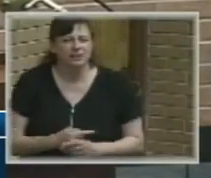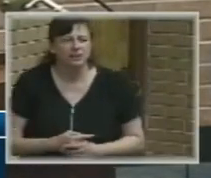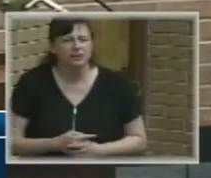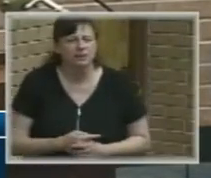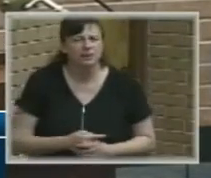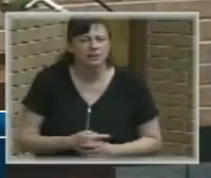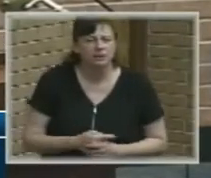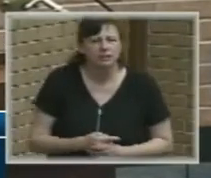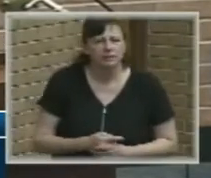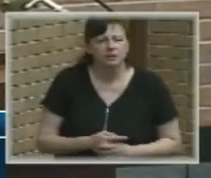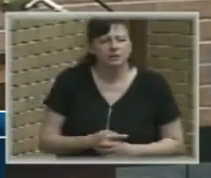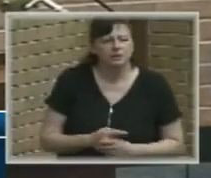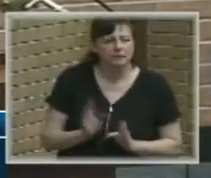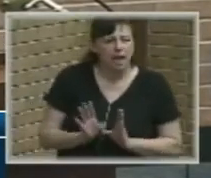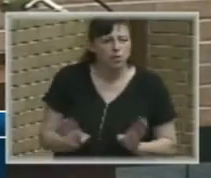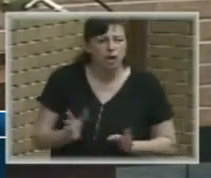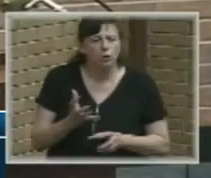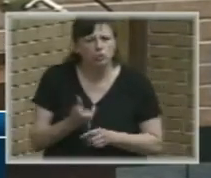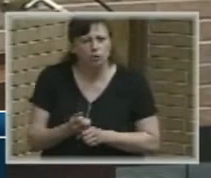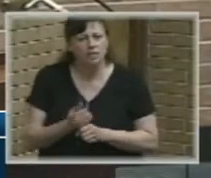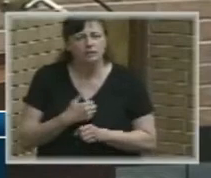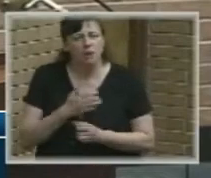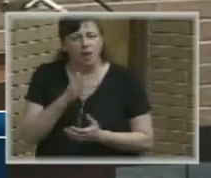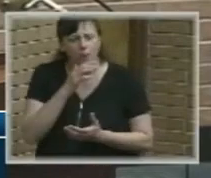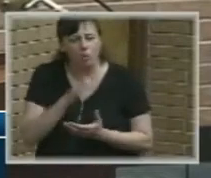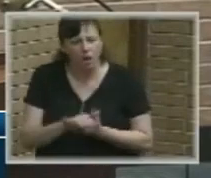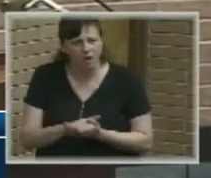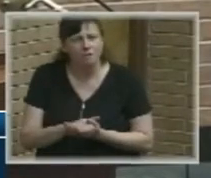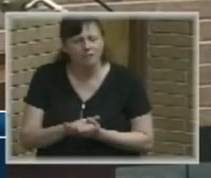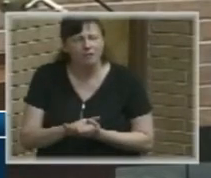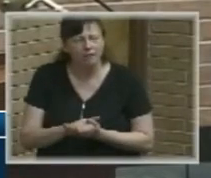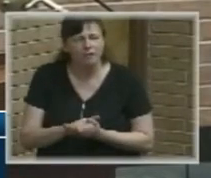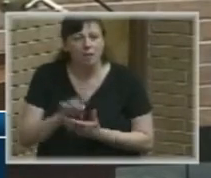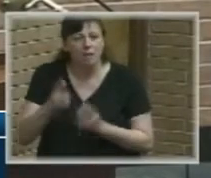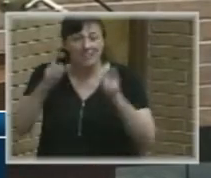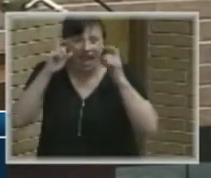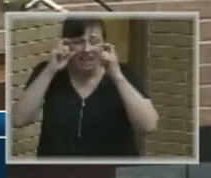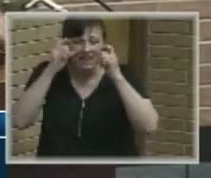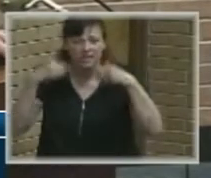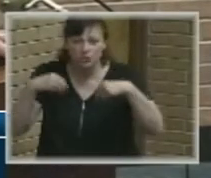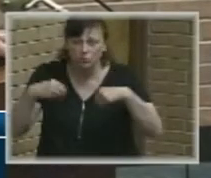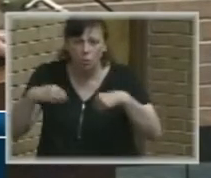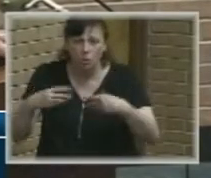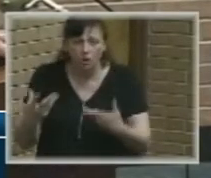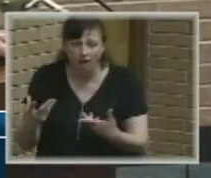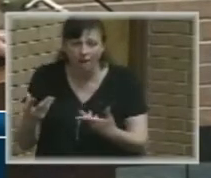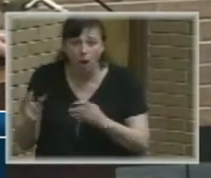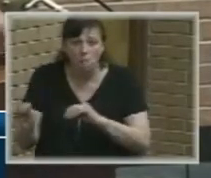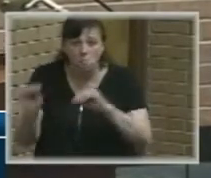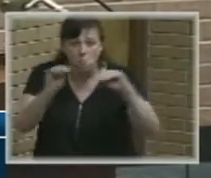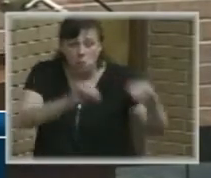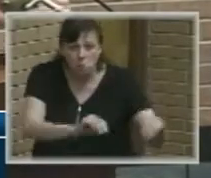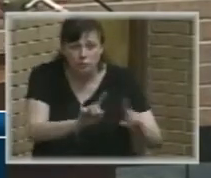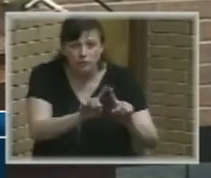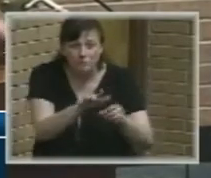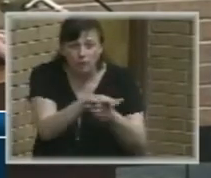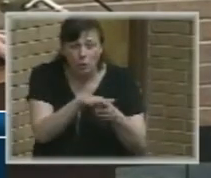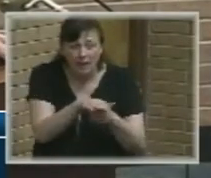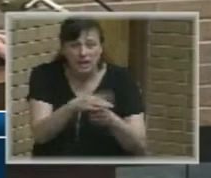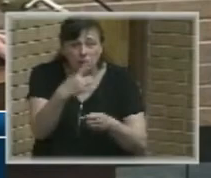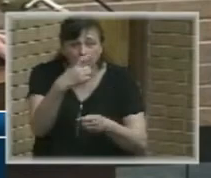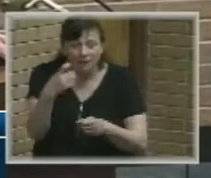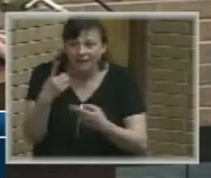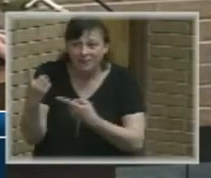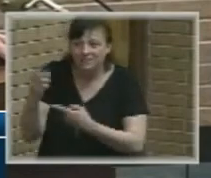but I generally trust my wife and her visit to Welpley and Paul. They moved because this guy doesn't keep up his property. She said our displays have been wrecked